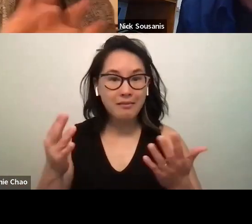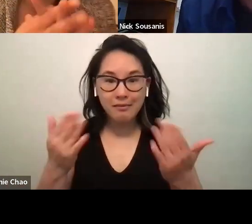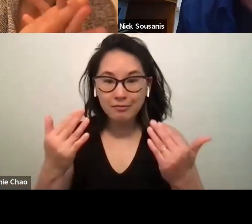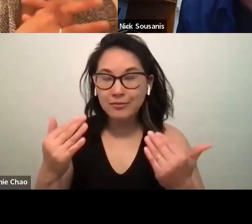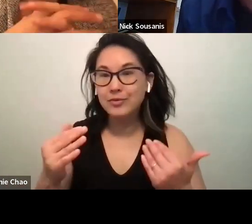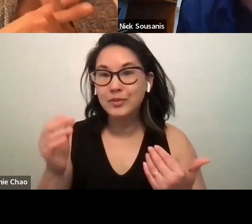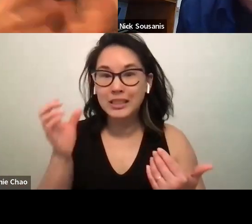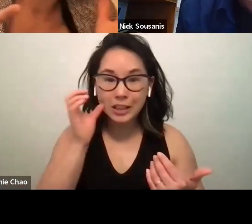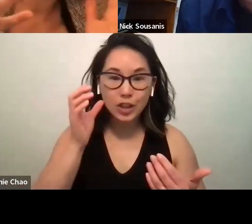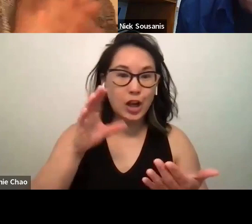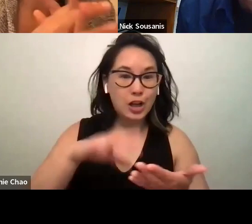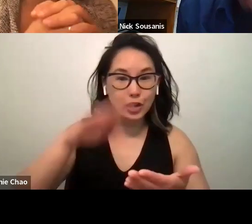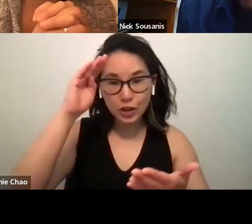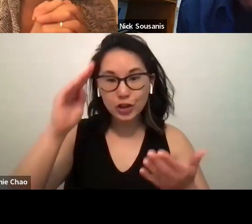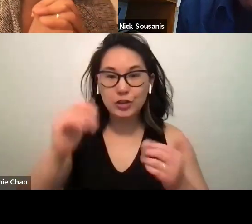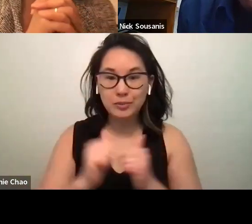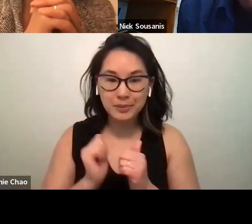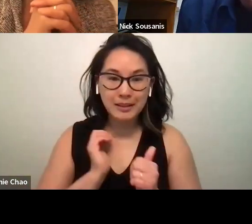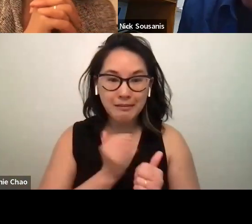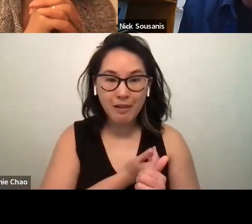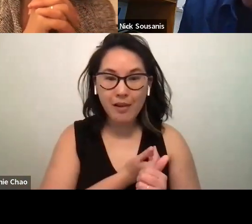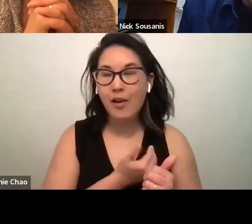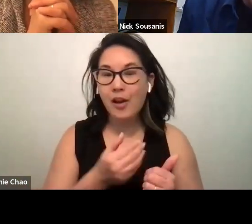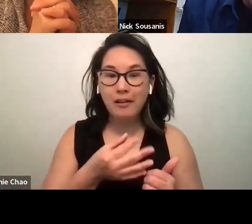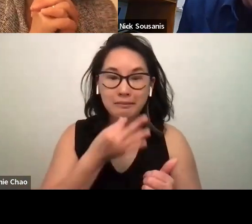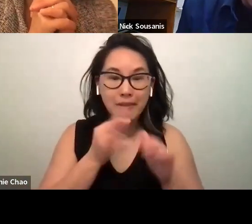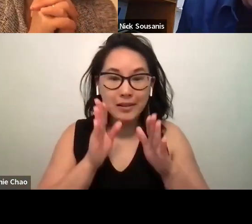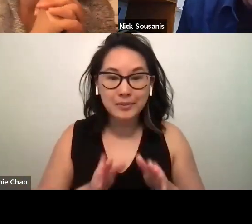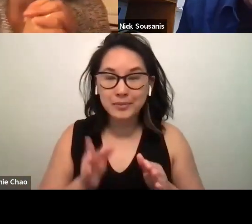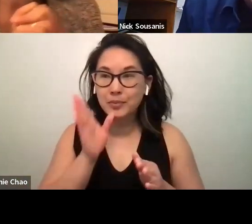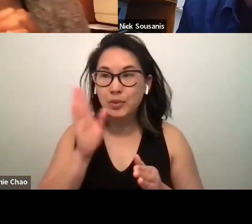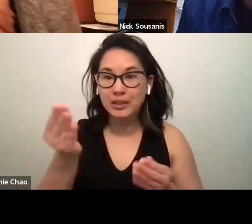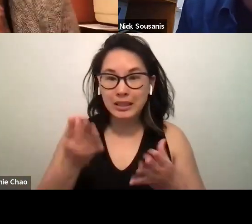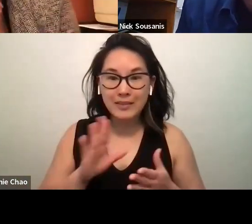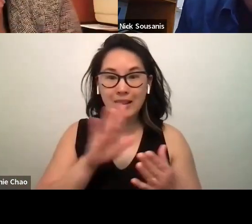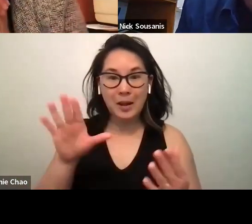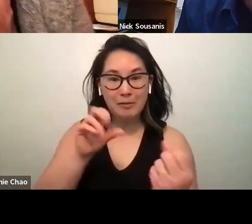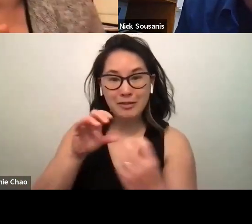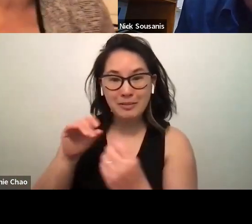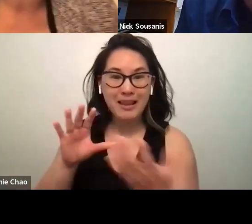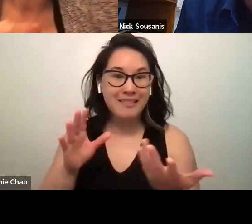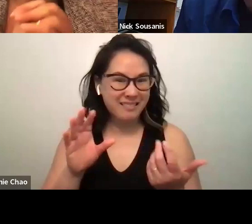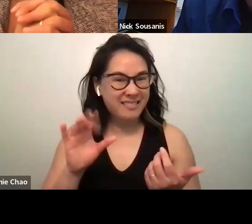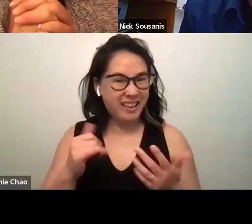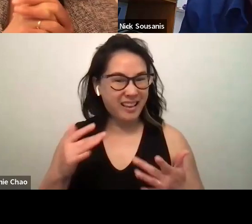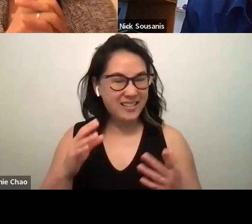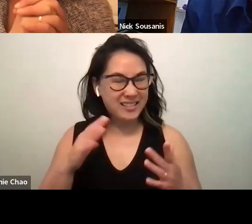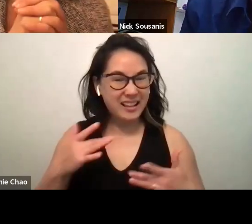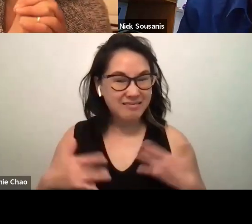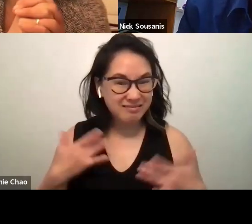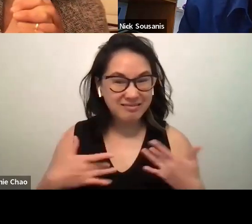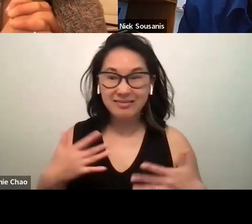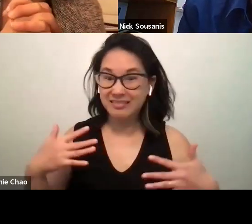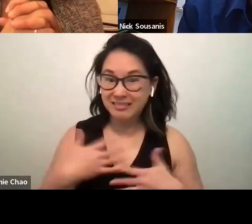as we said, with our experts who are going to give us their feedback, which is scary and exciting for us. So I'm going to ask